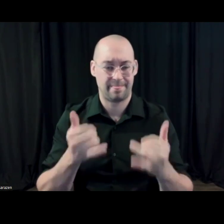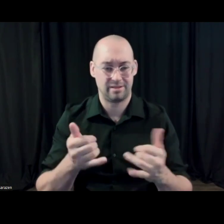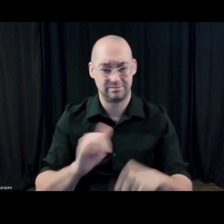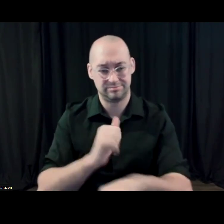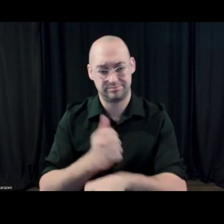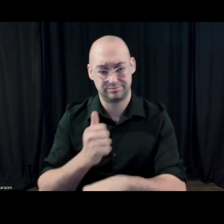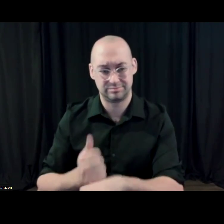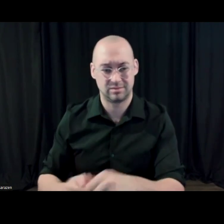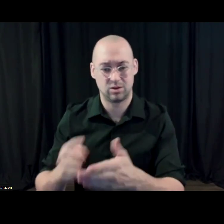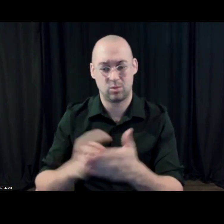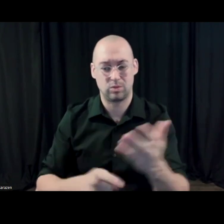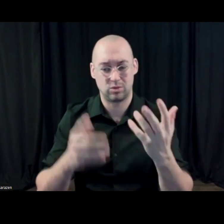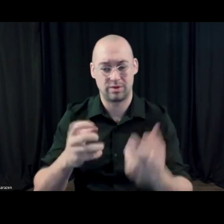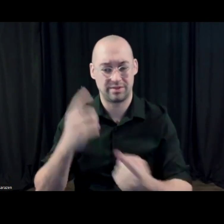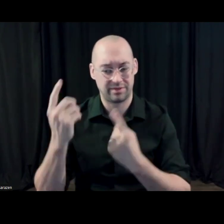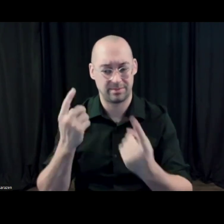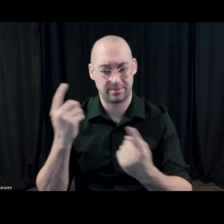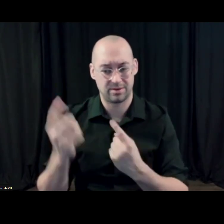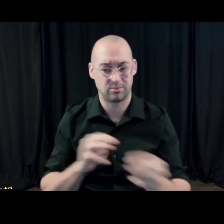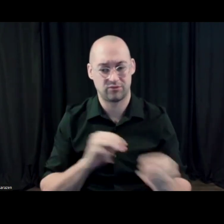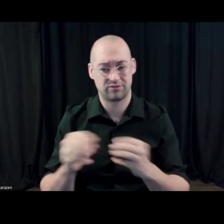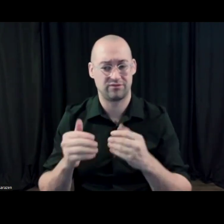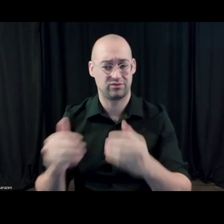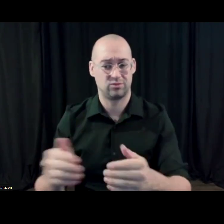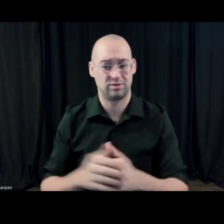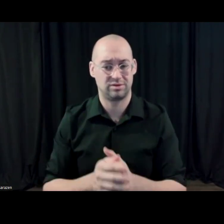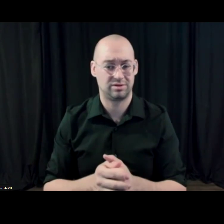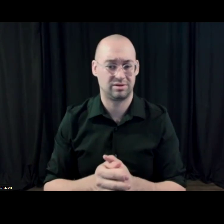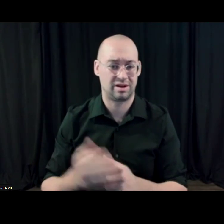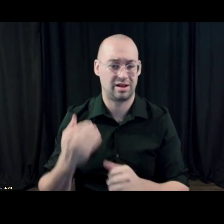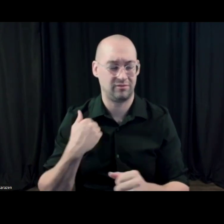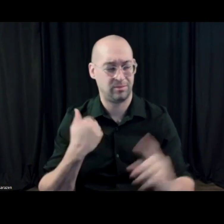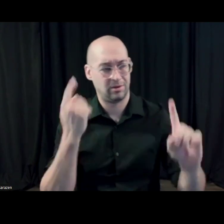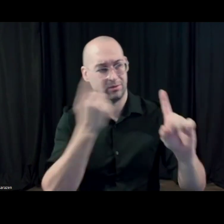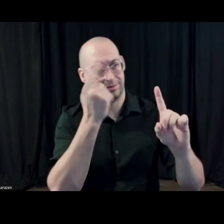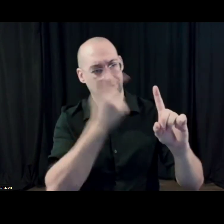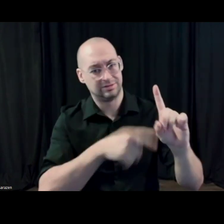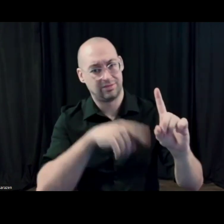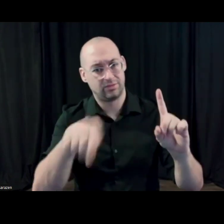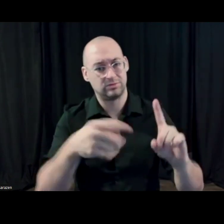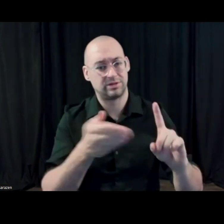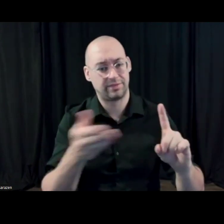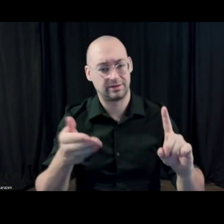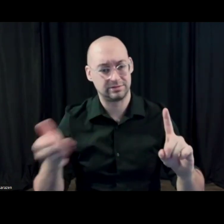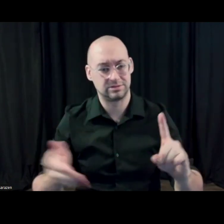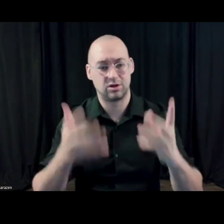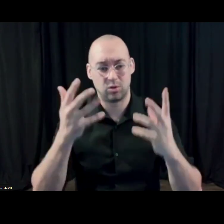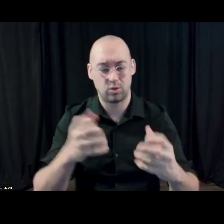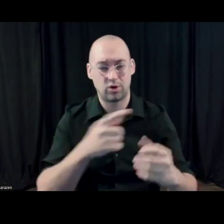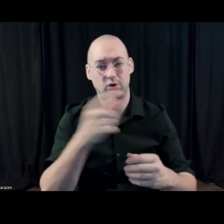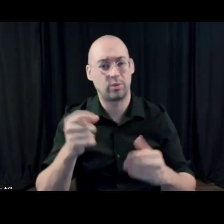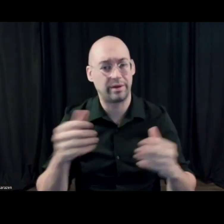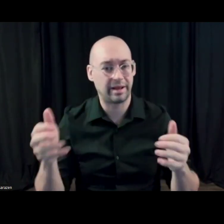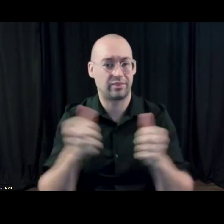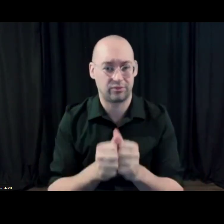we need to think about moving forward. And sometimes we certainly have to prioritize those things, but we want to go together. And as the